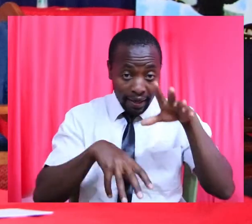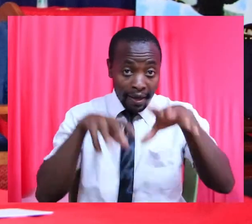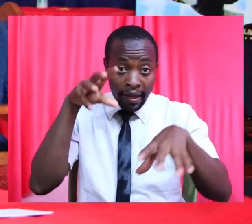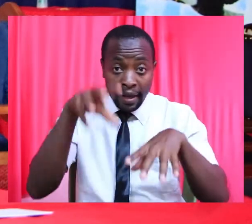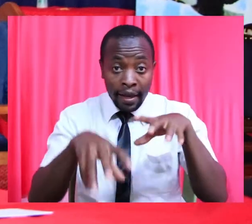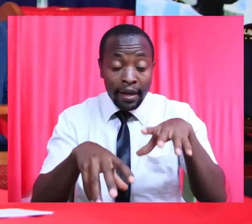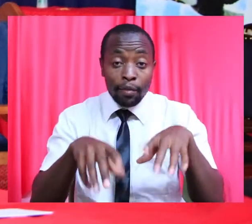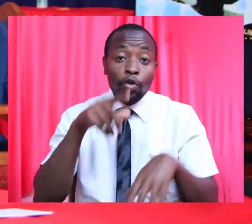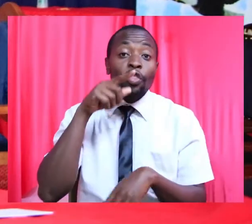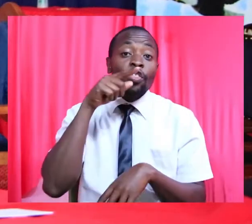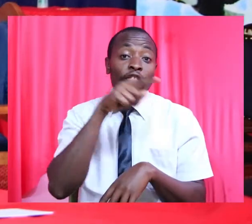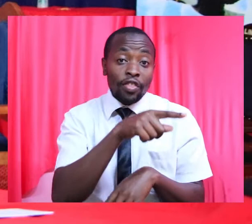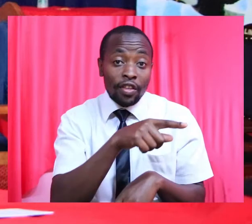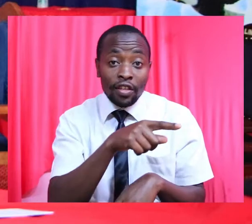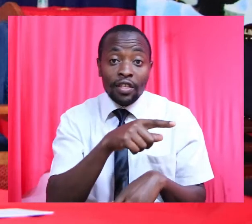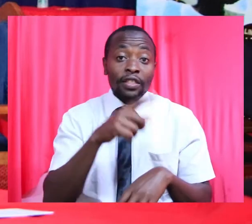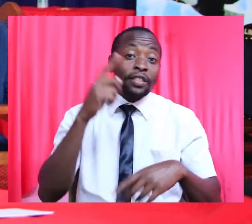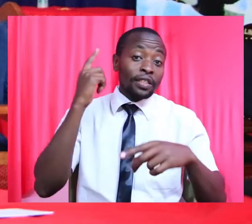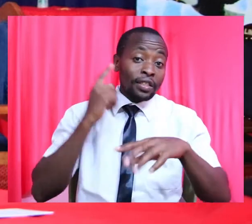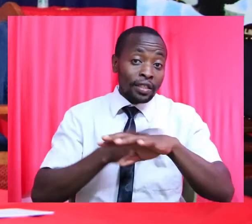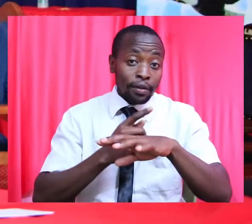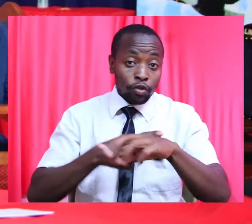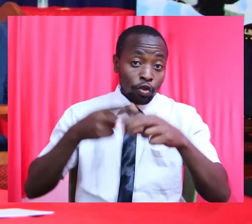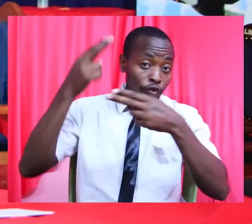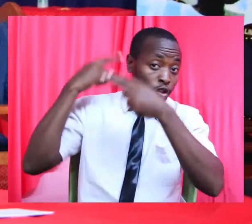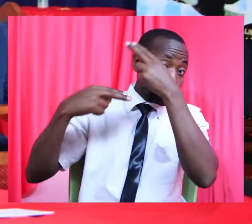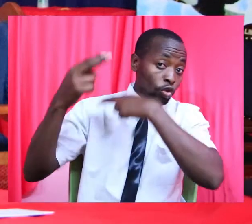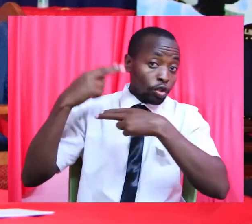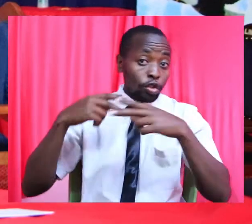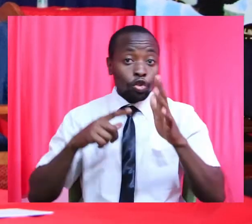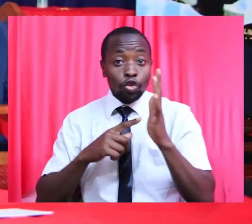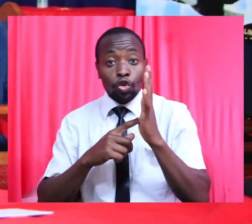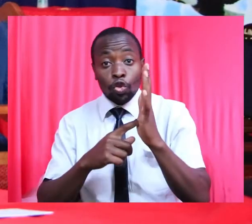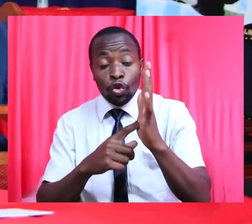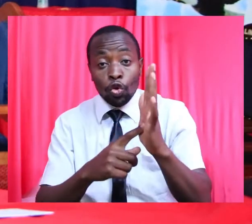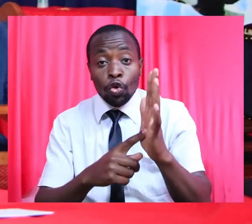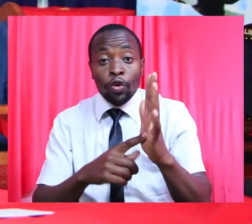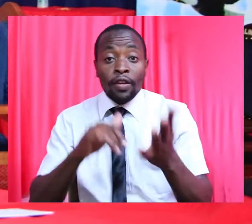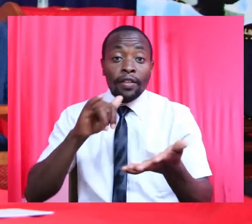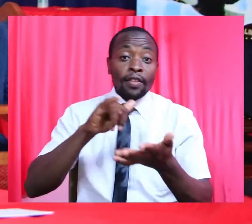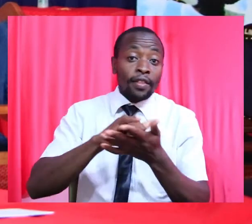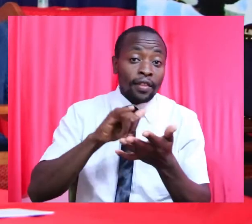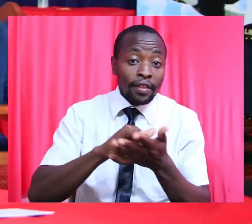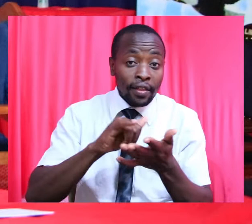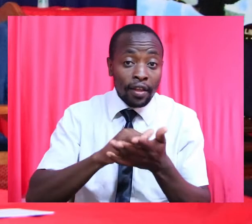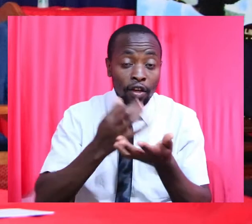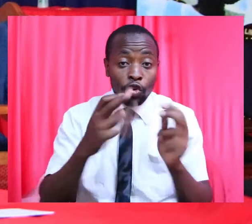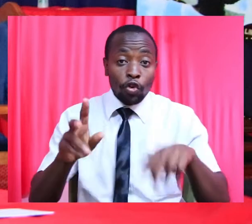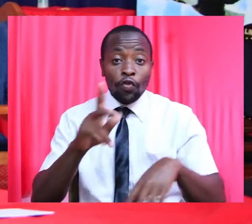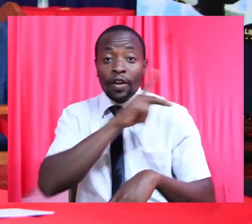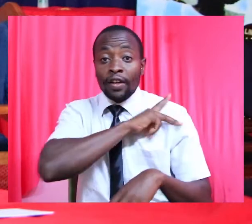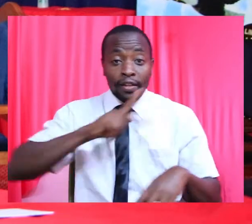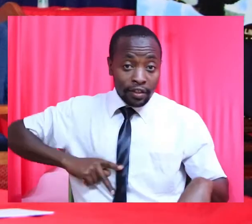And this, in historical times, it was proved that it depicted the Persian monarchy, which